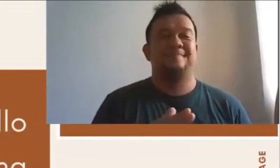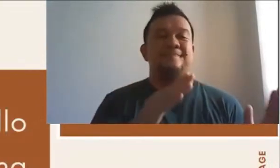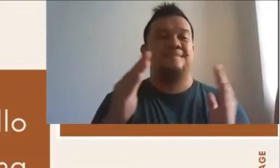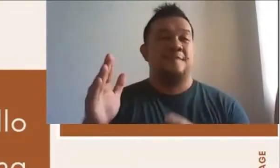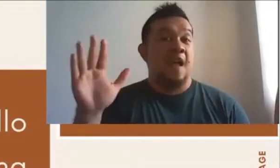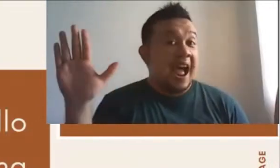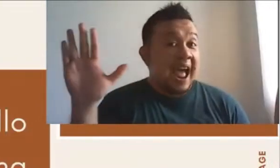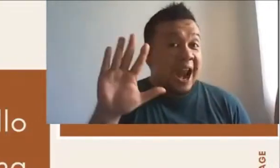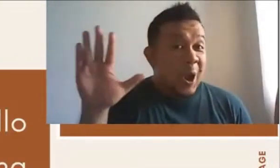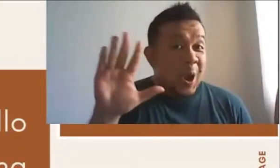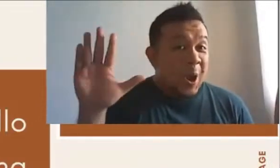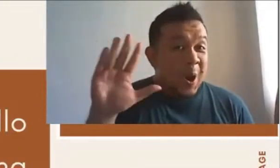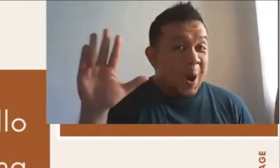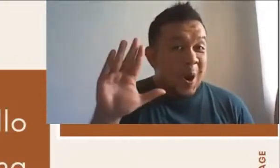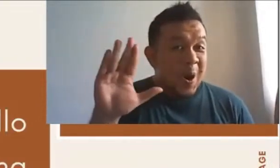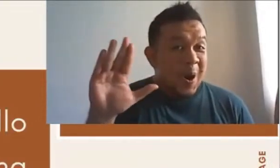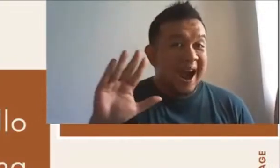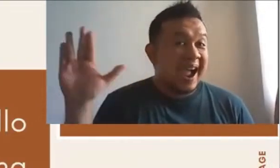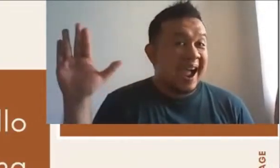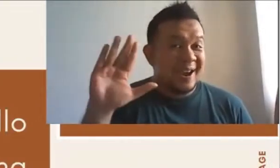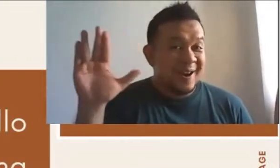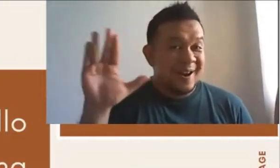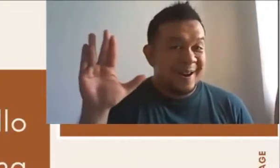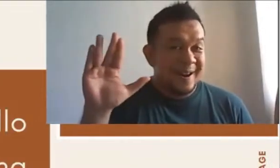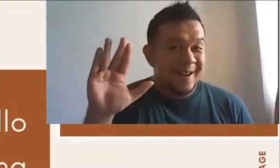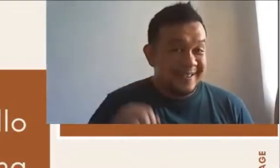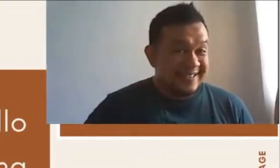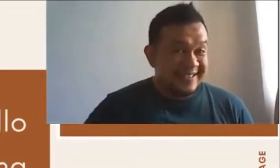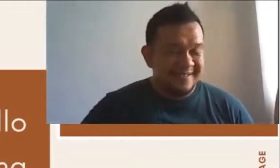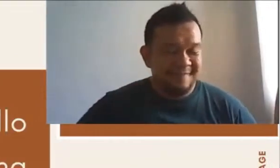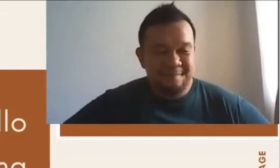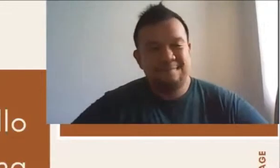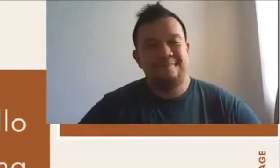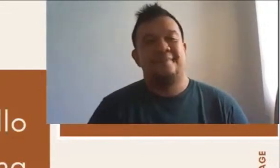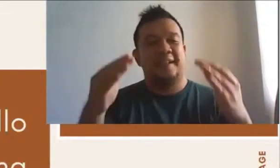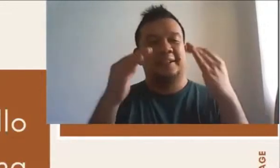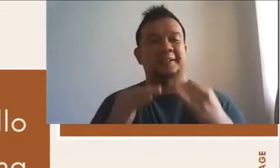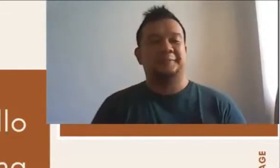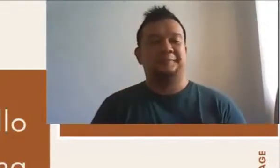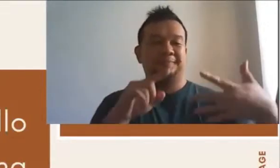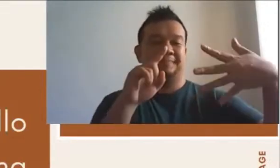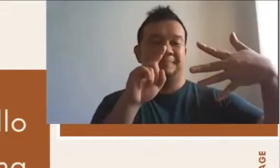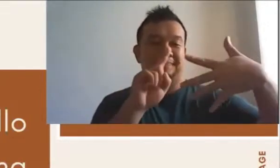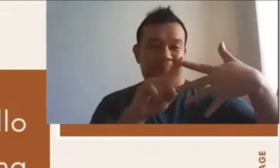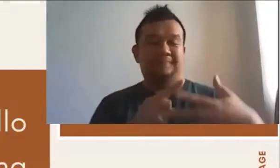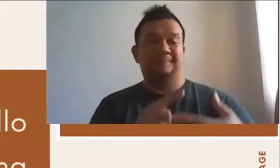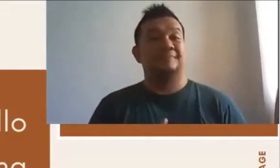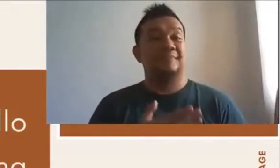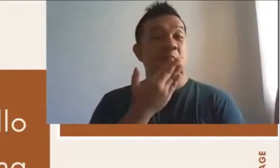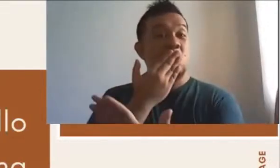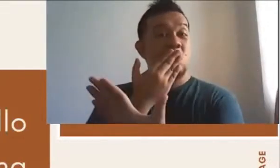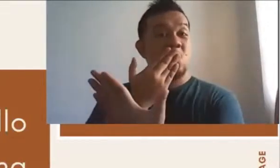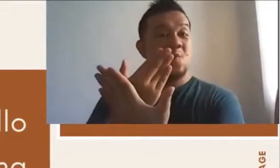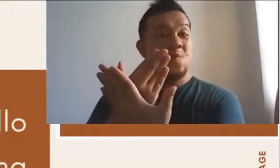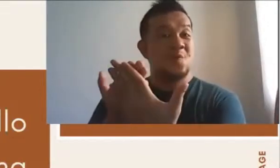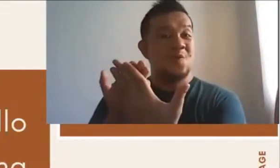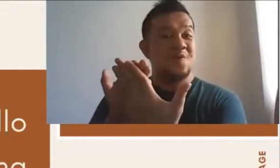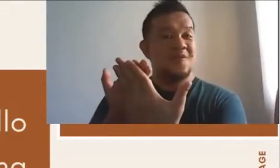Okay, next. So, good morning. Good